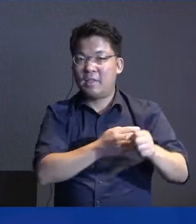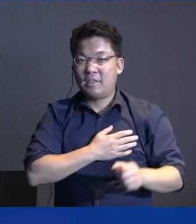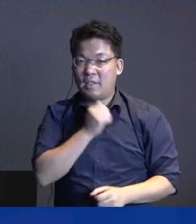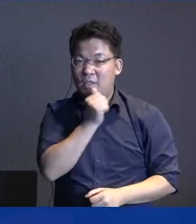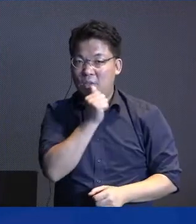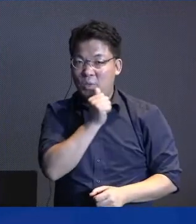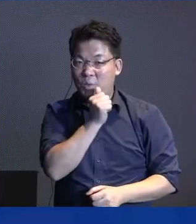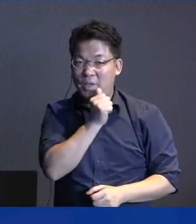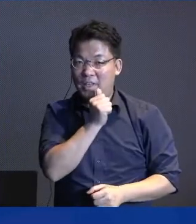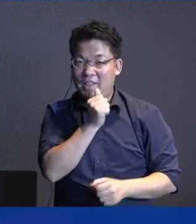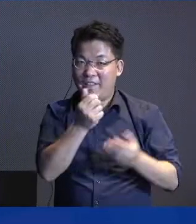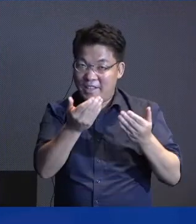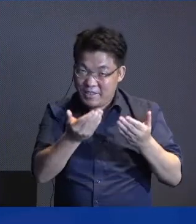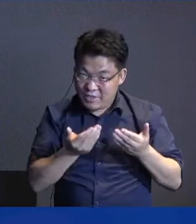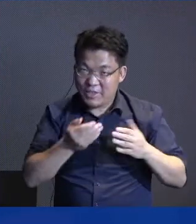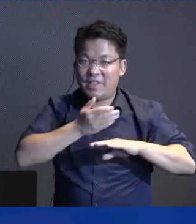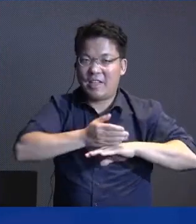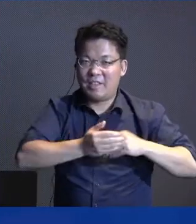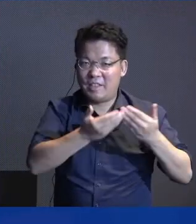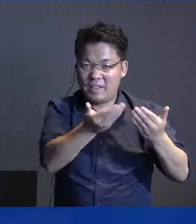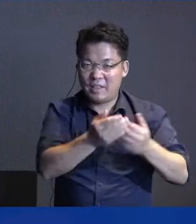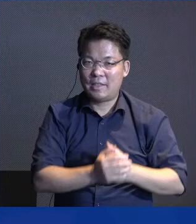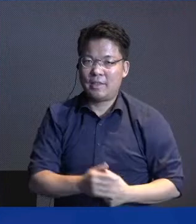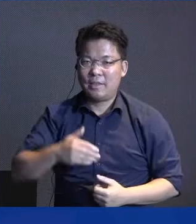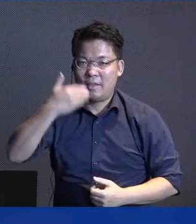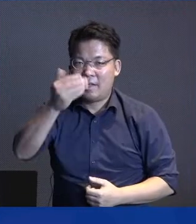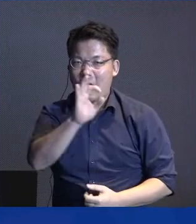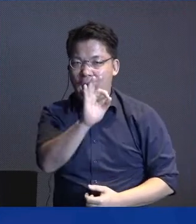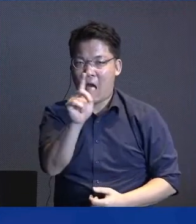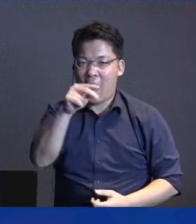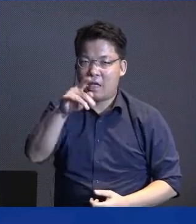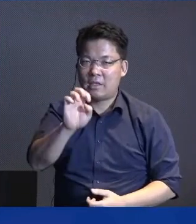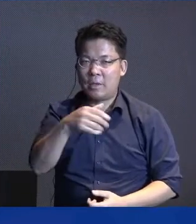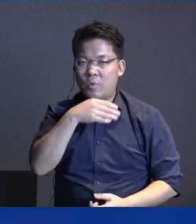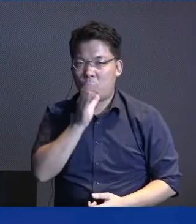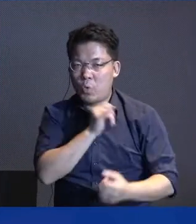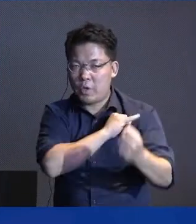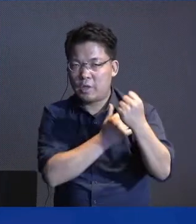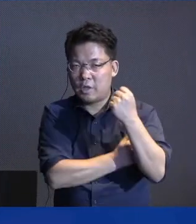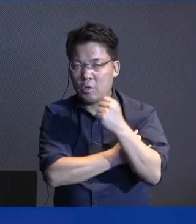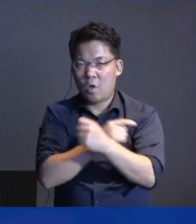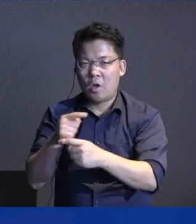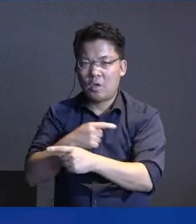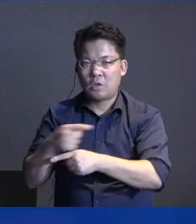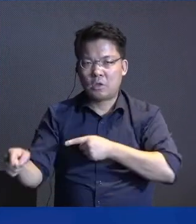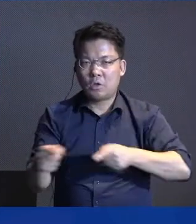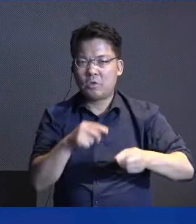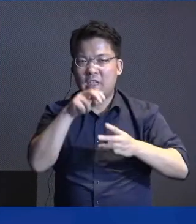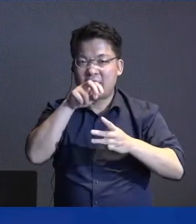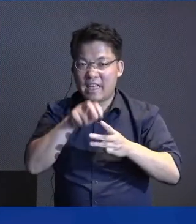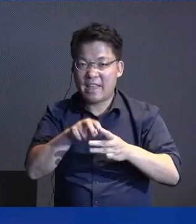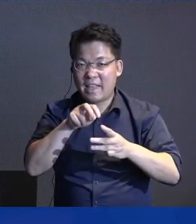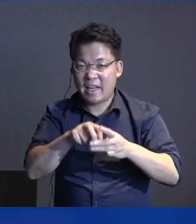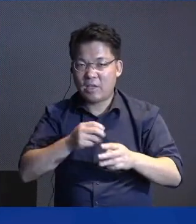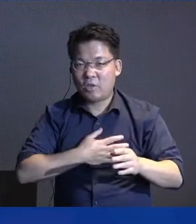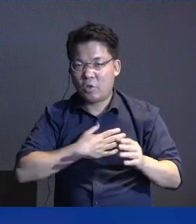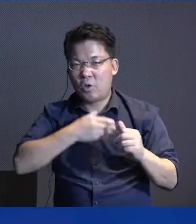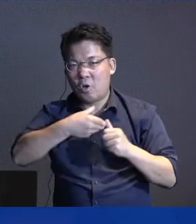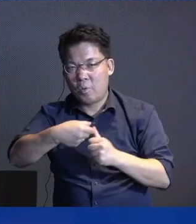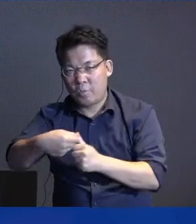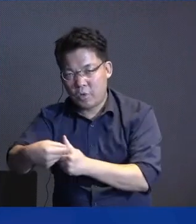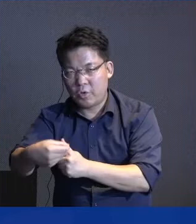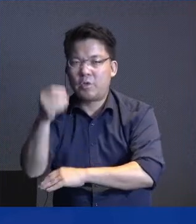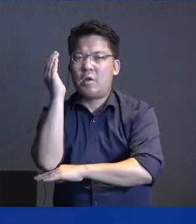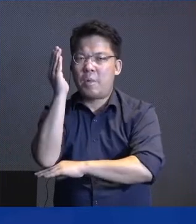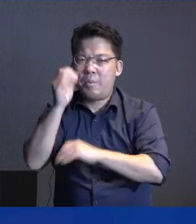Center, for inviting me and having this opportunity to present to you. I'm very honored and pleased to be here